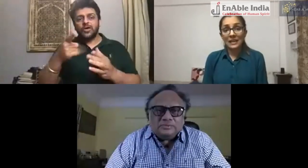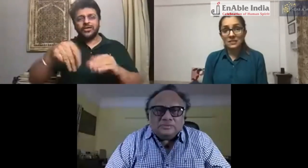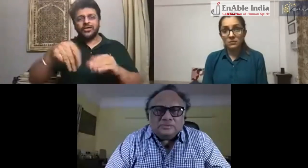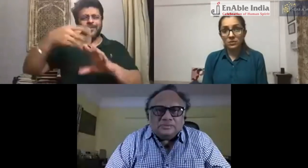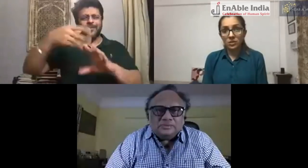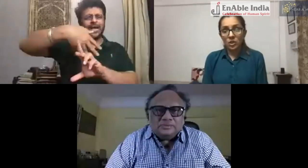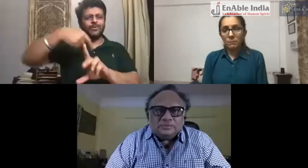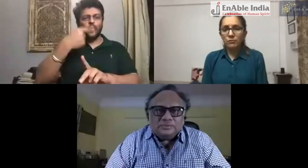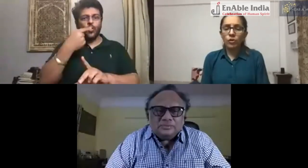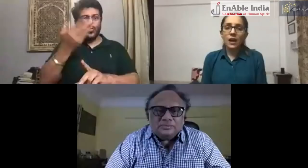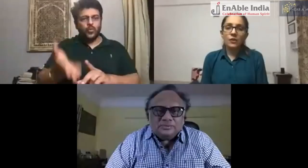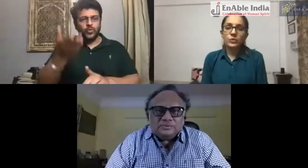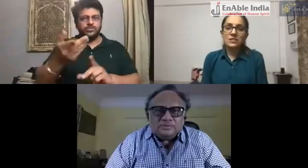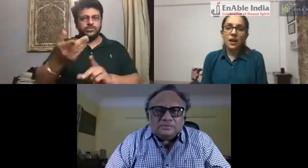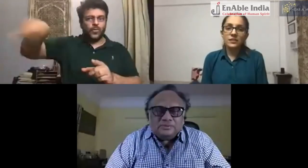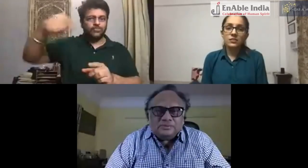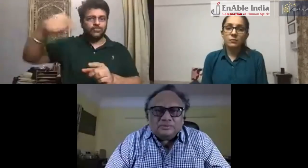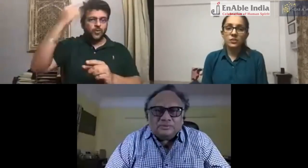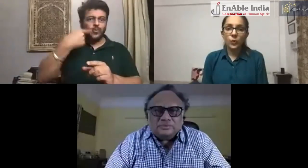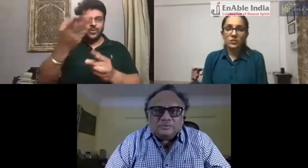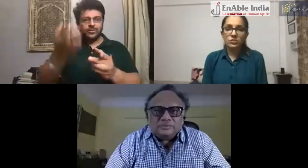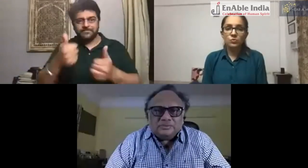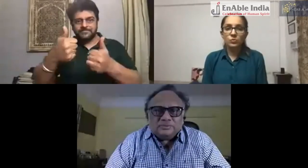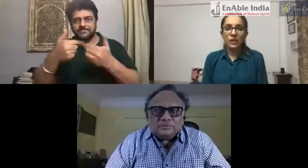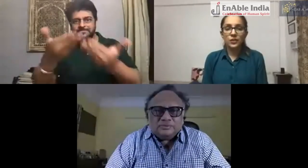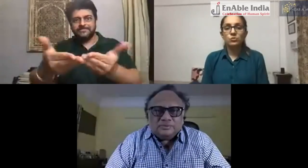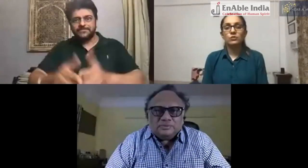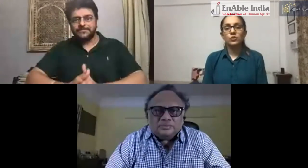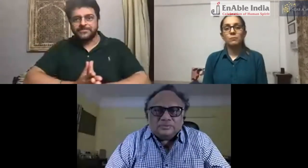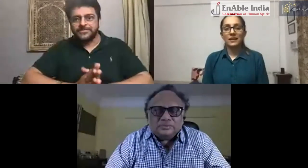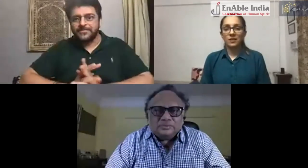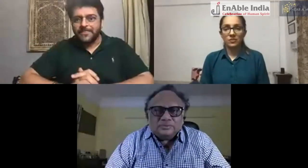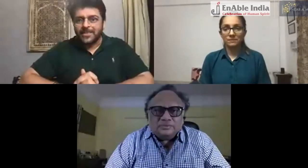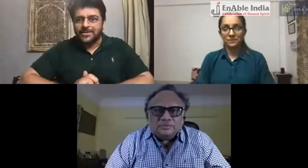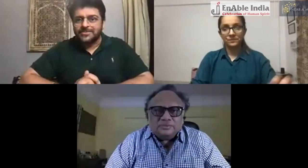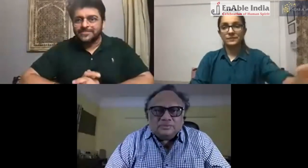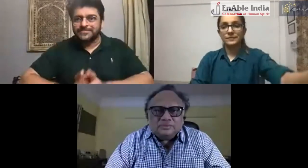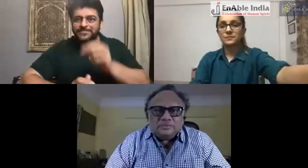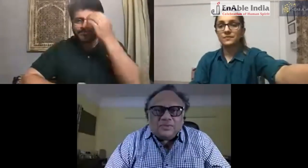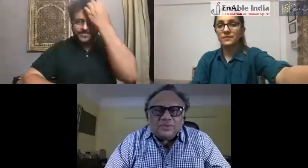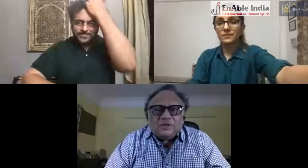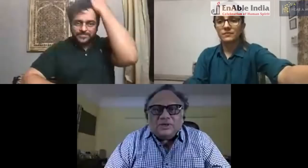not accessible. Before we start with the questions, we would like you to give your background, sir.